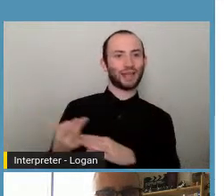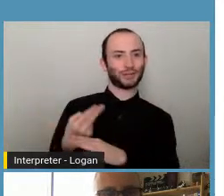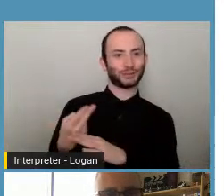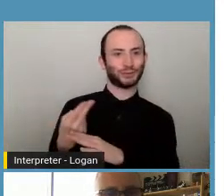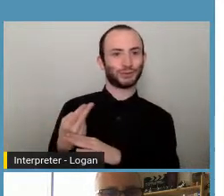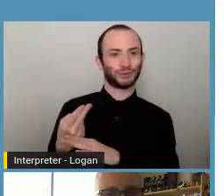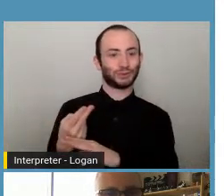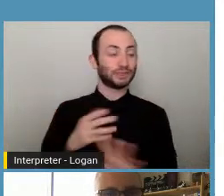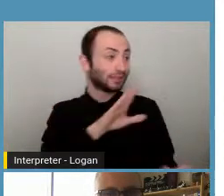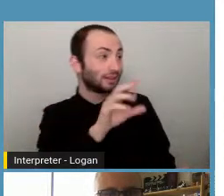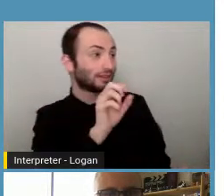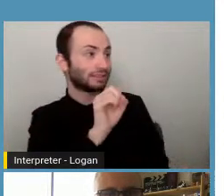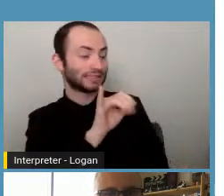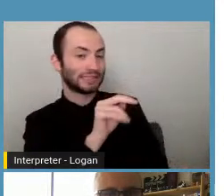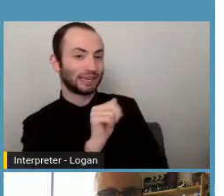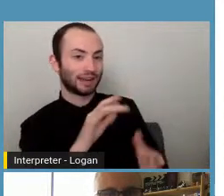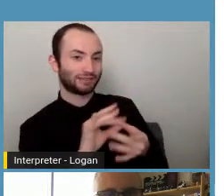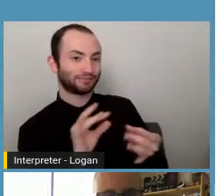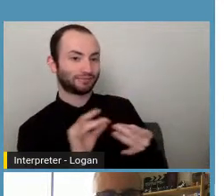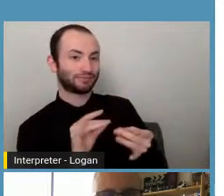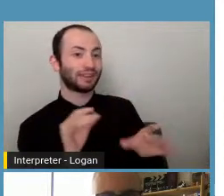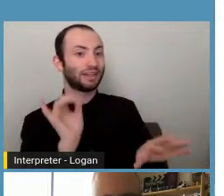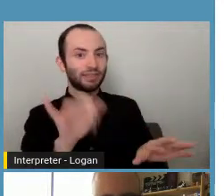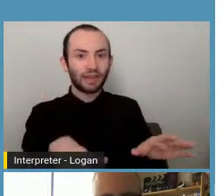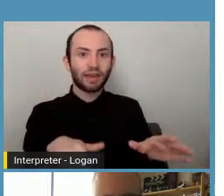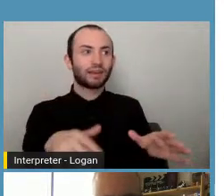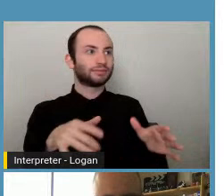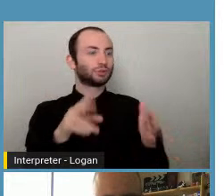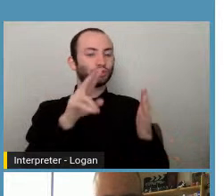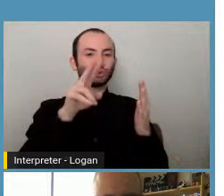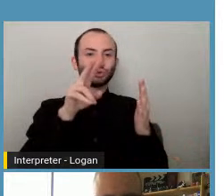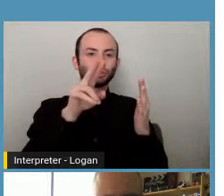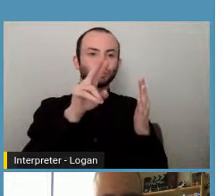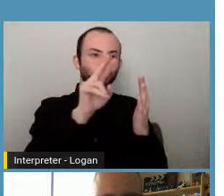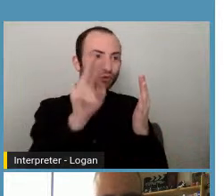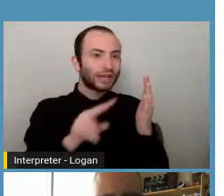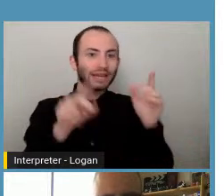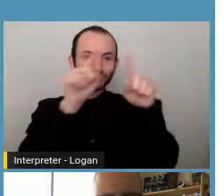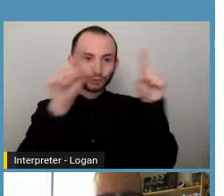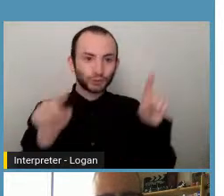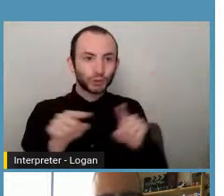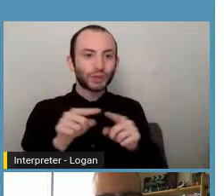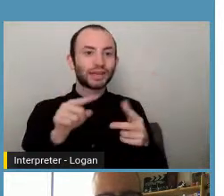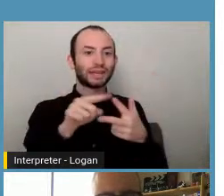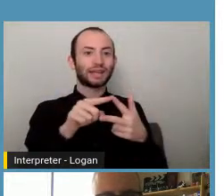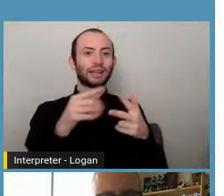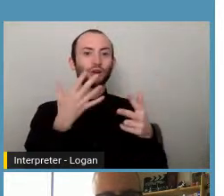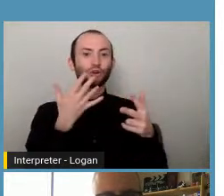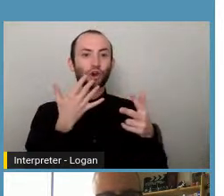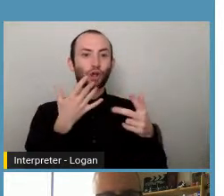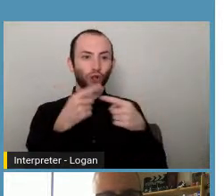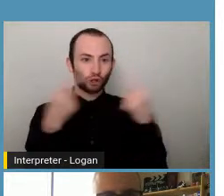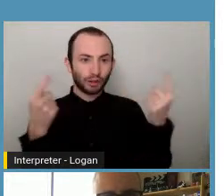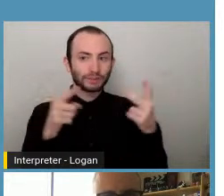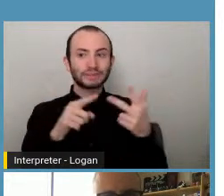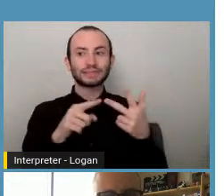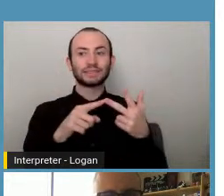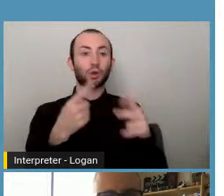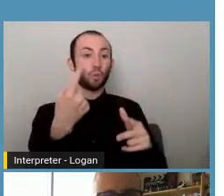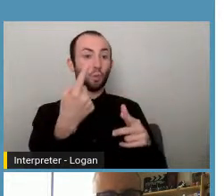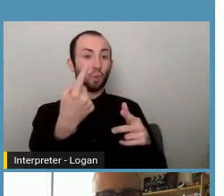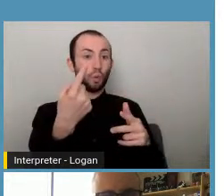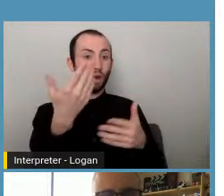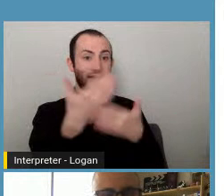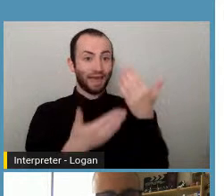everything from just screen reading to screen enlargement to switching the colors to one-handed usage to replacing the icons